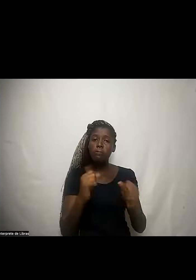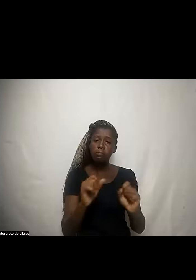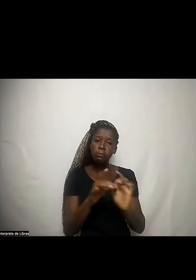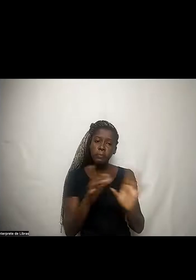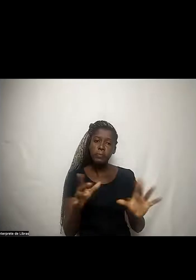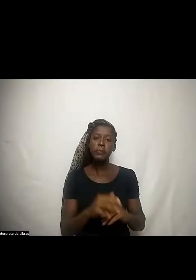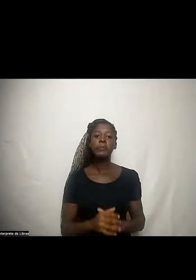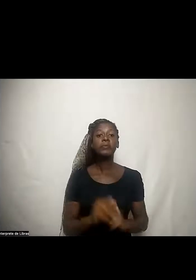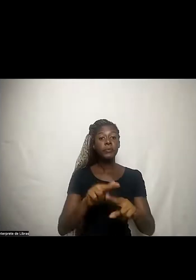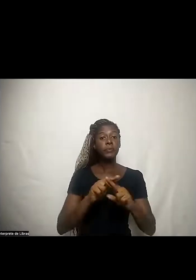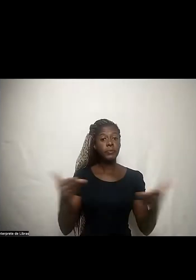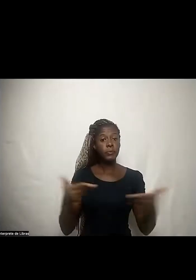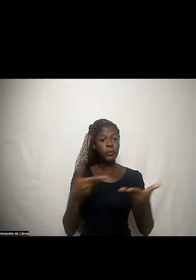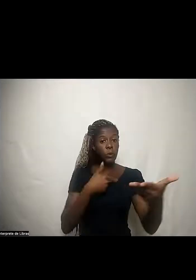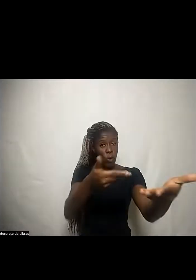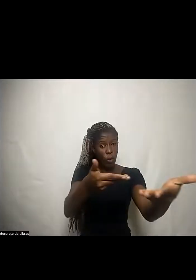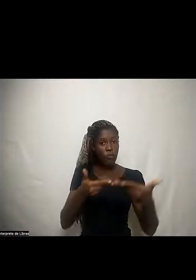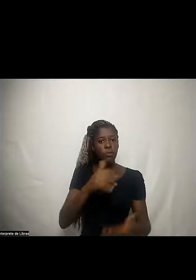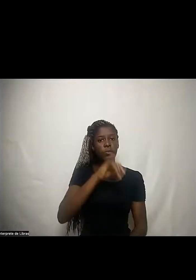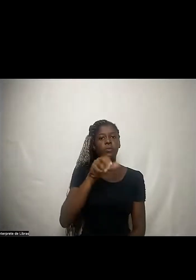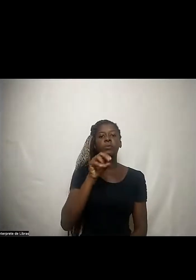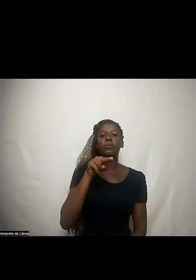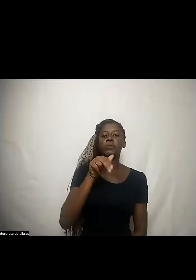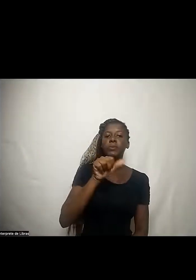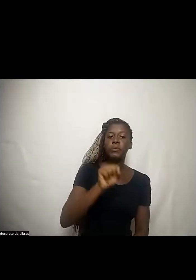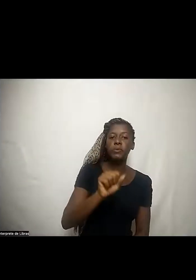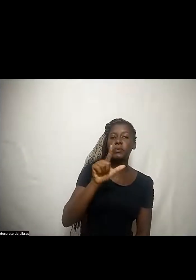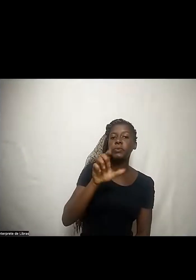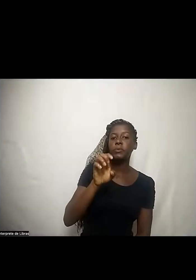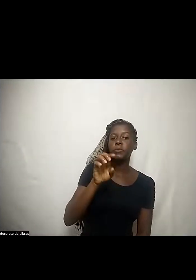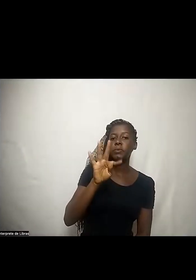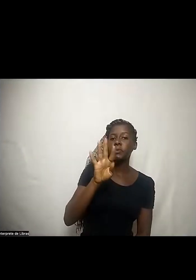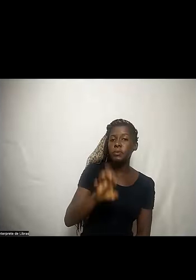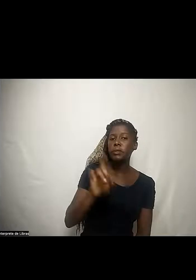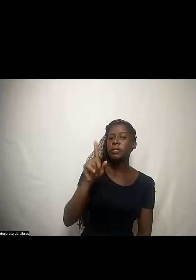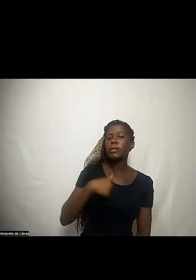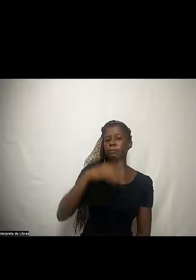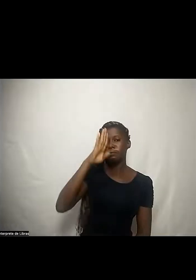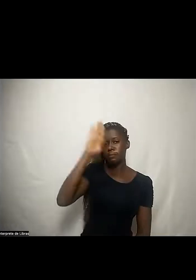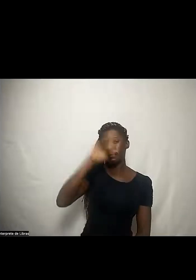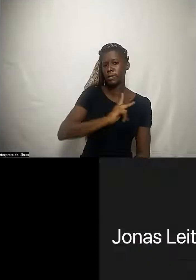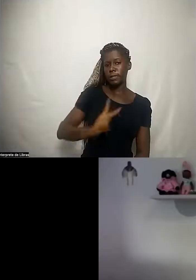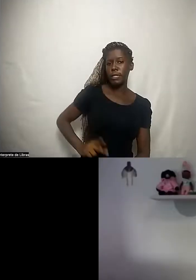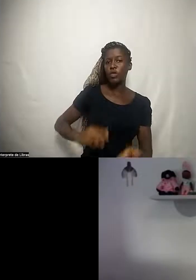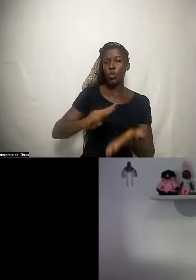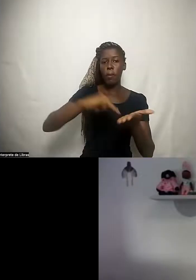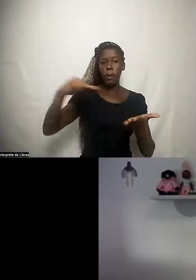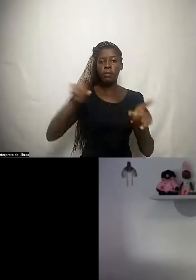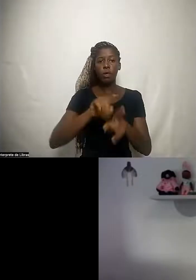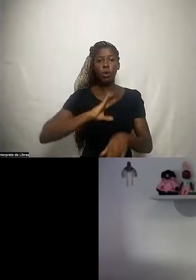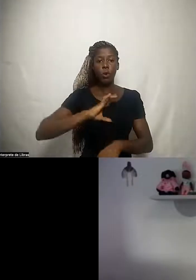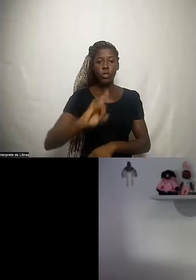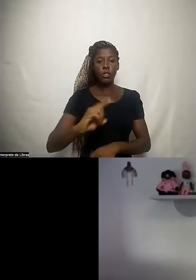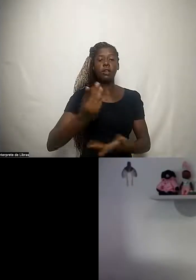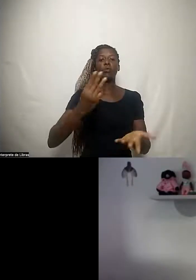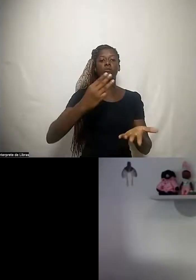So now, please welcome Jonas Rodrigues Leite, President of Meros do Brasil Institute and coordinator of the Meros do